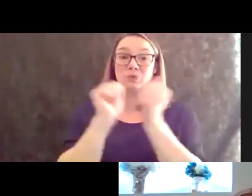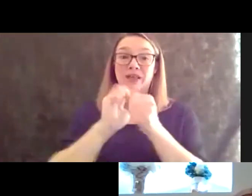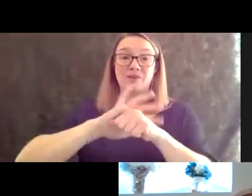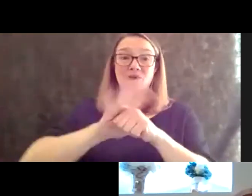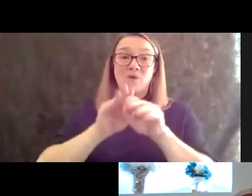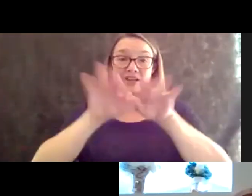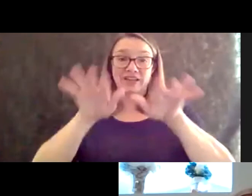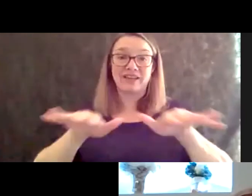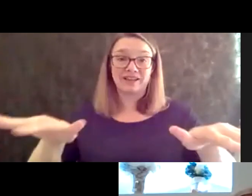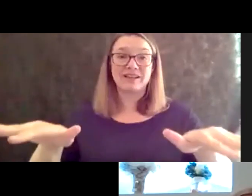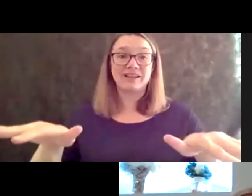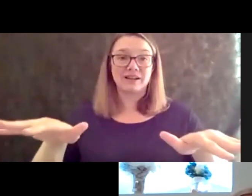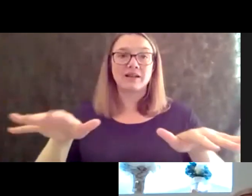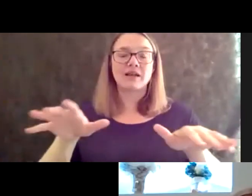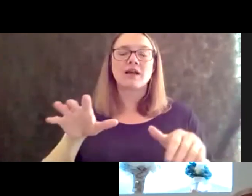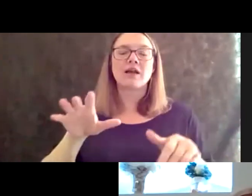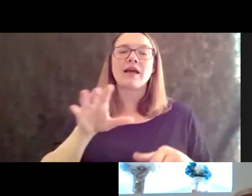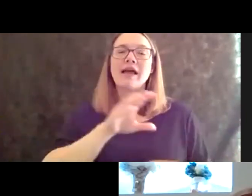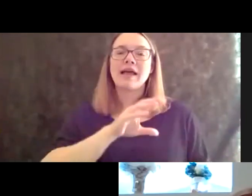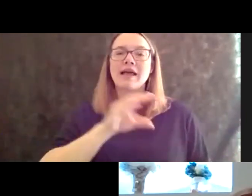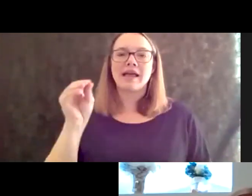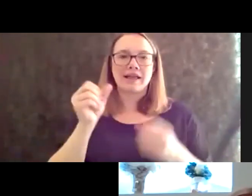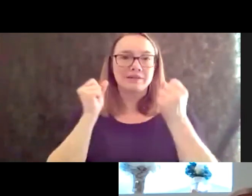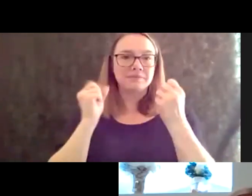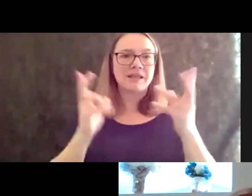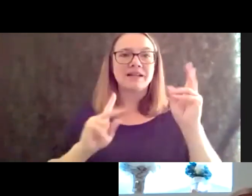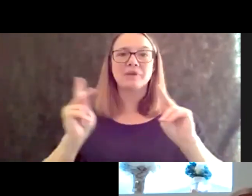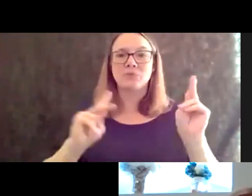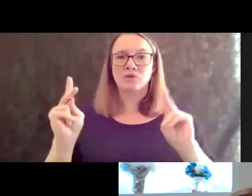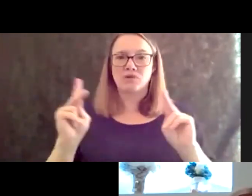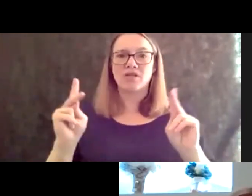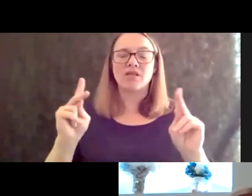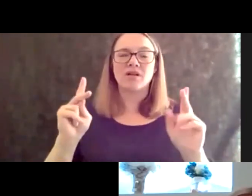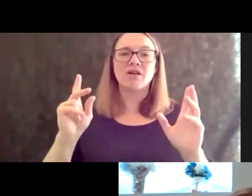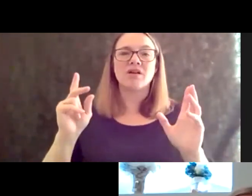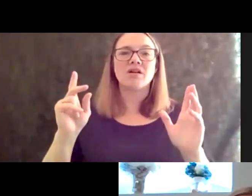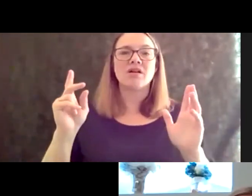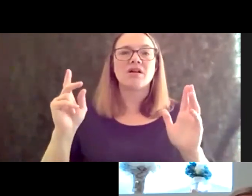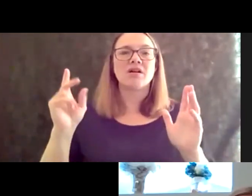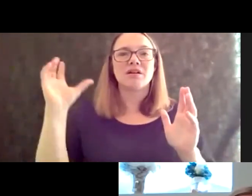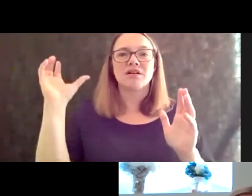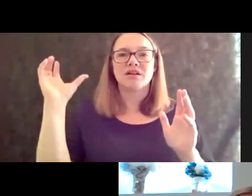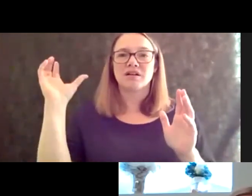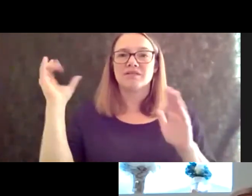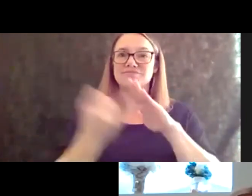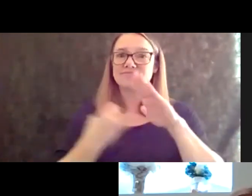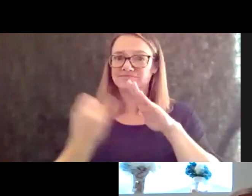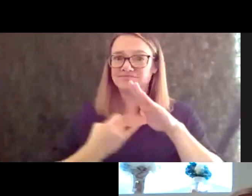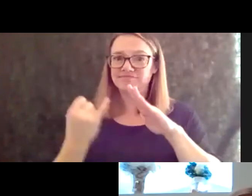the tension in society right now, it's more important than ever